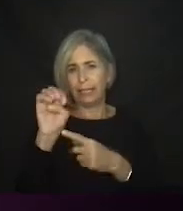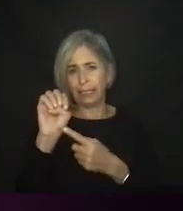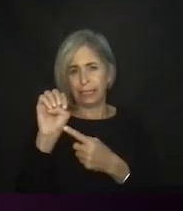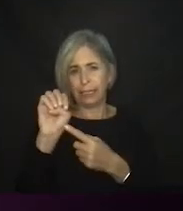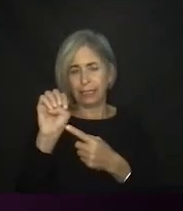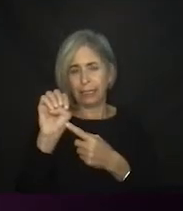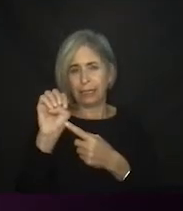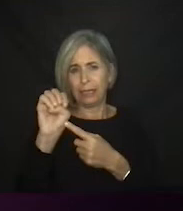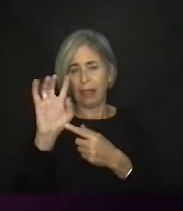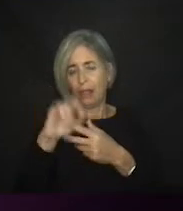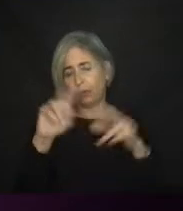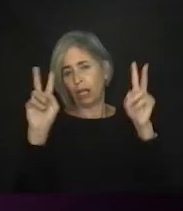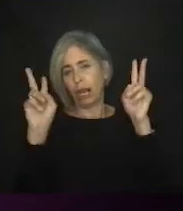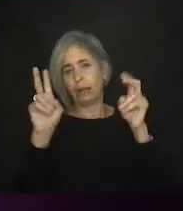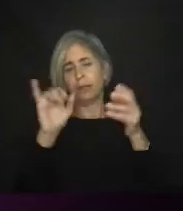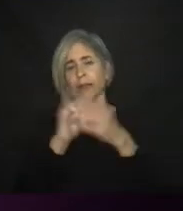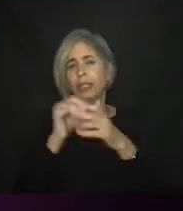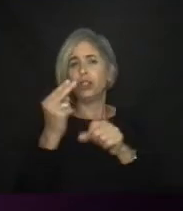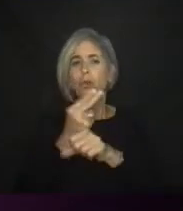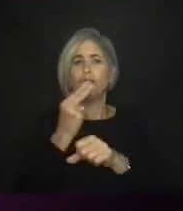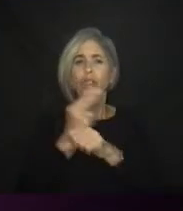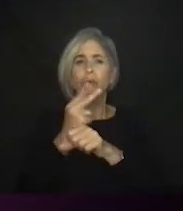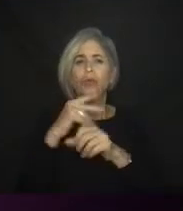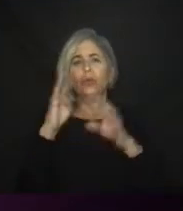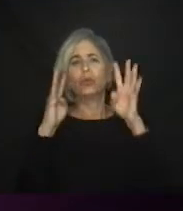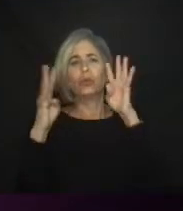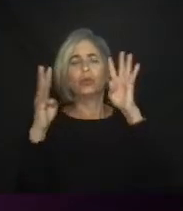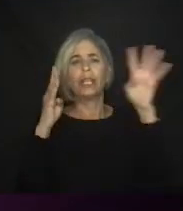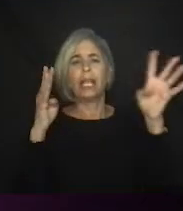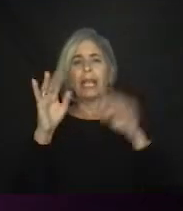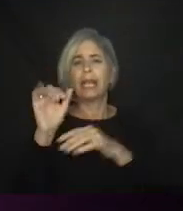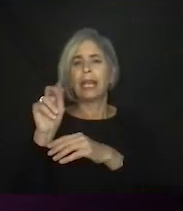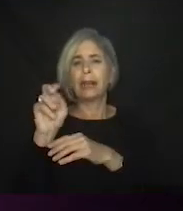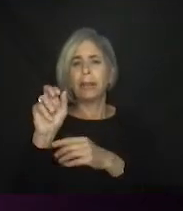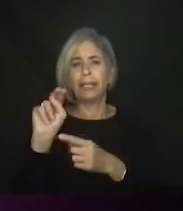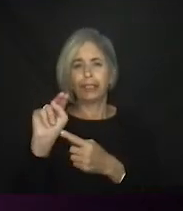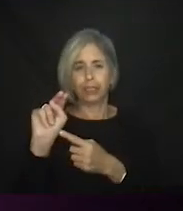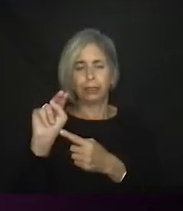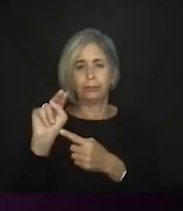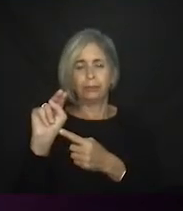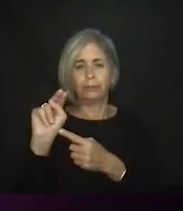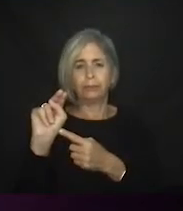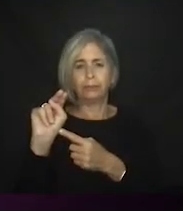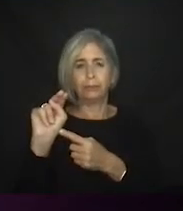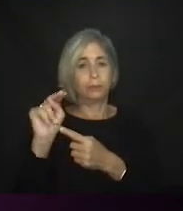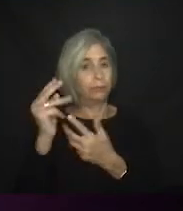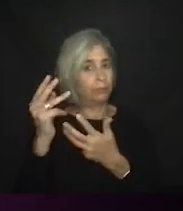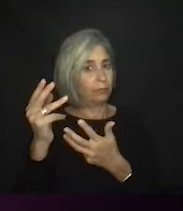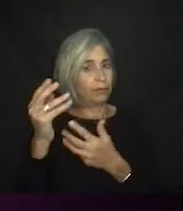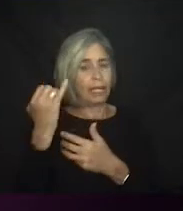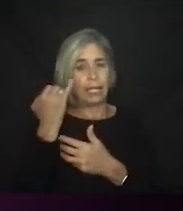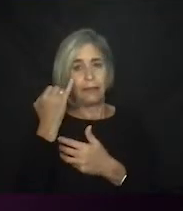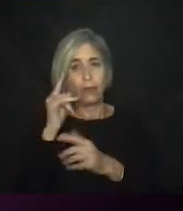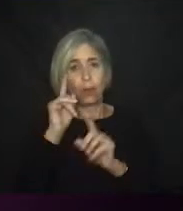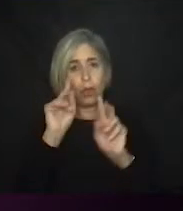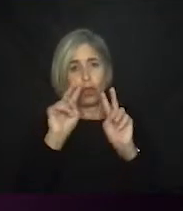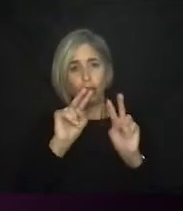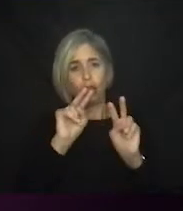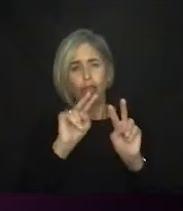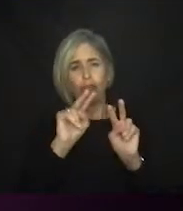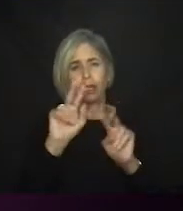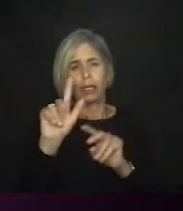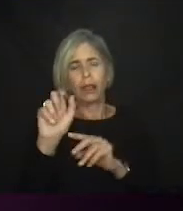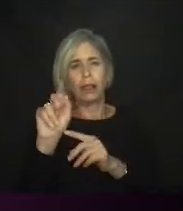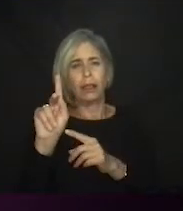variants are objects that you can use to create animations. So if you look at the top, you can see